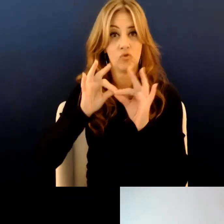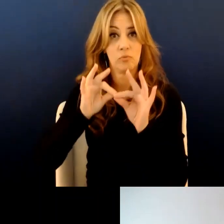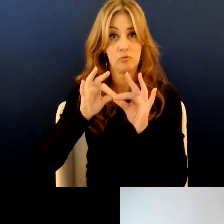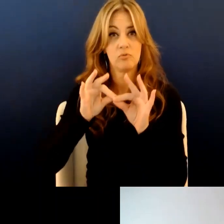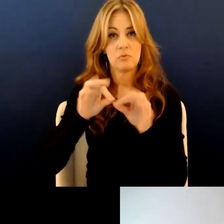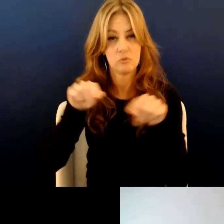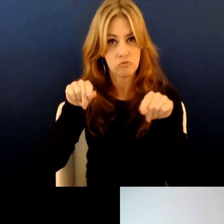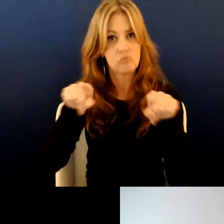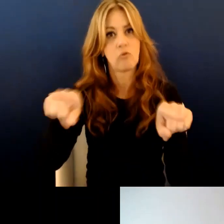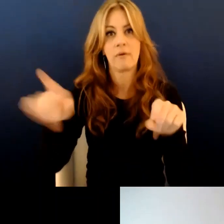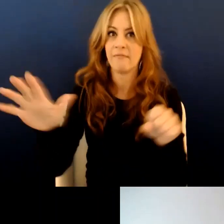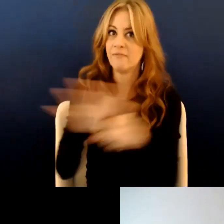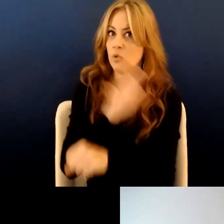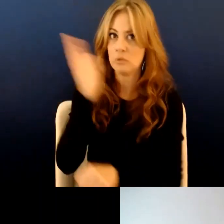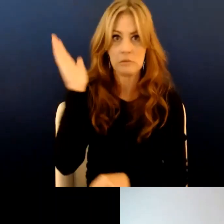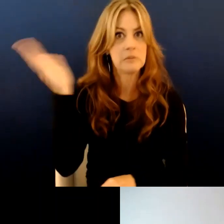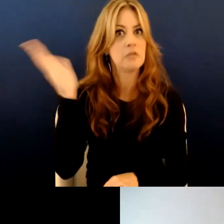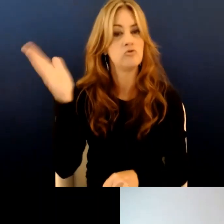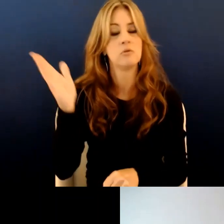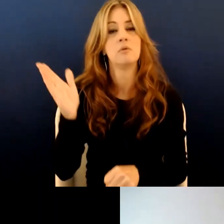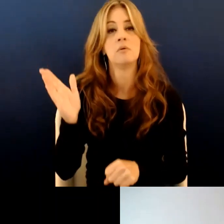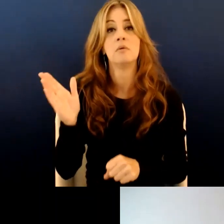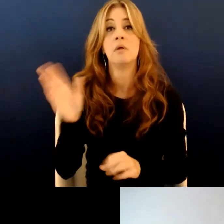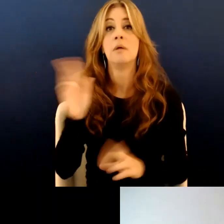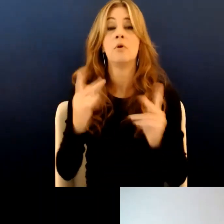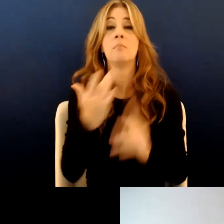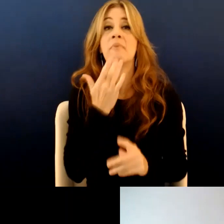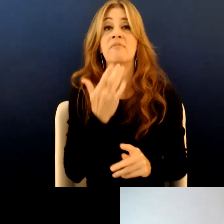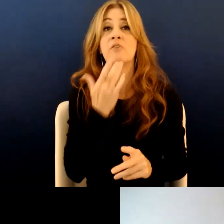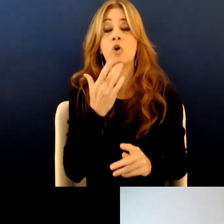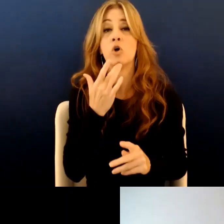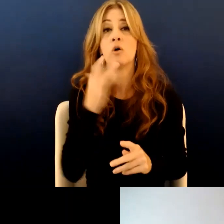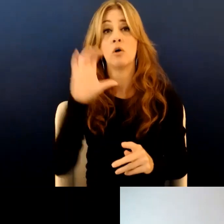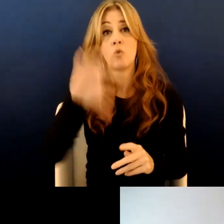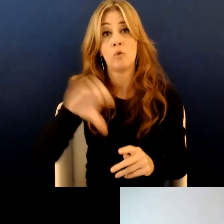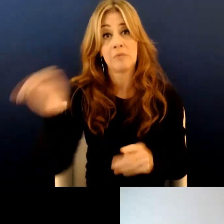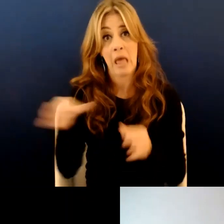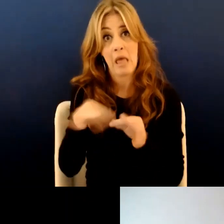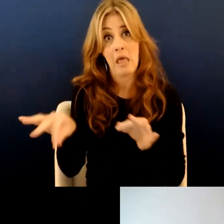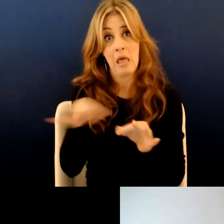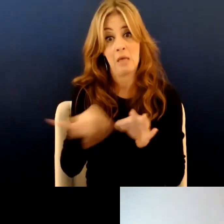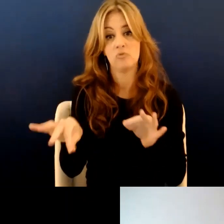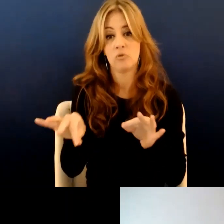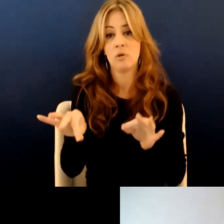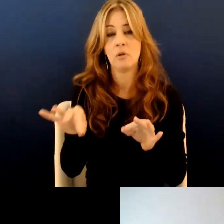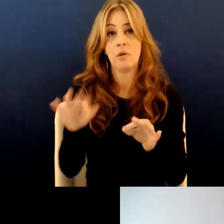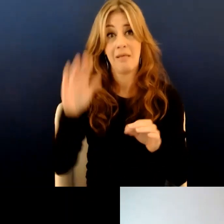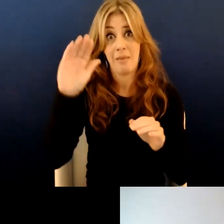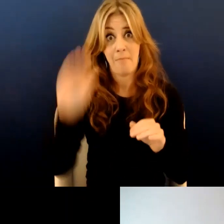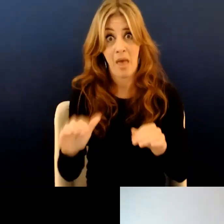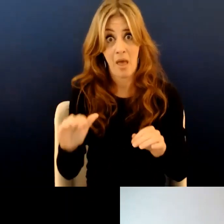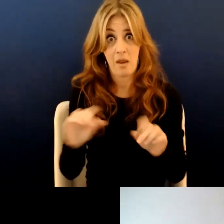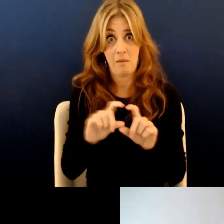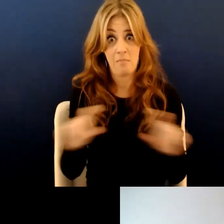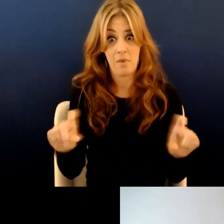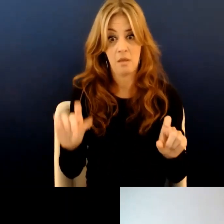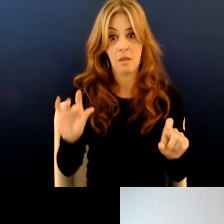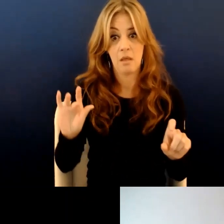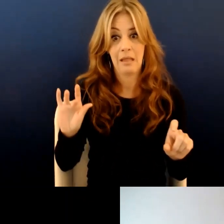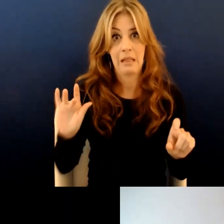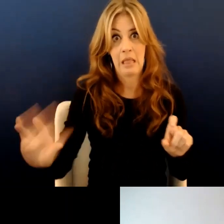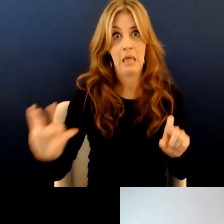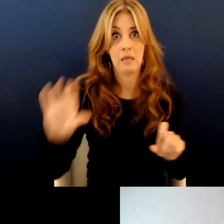this session. For those who would also like or preferred closed captioning, just go to the bottom of your screen, and